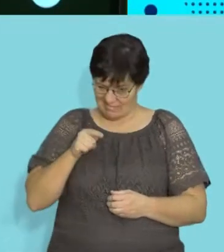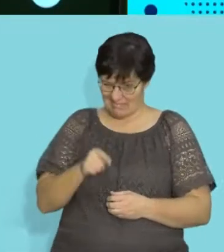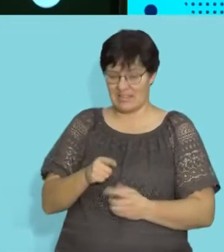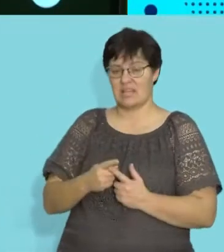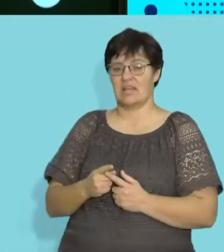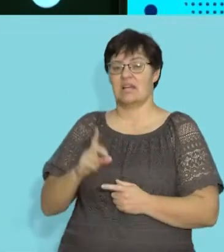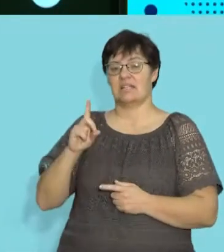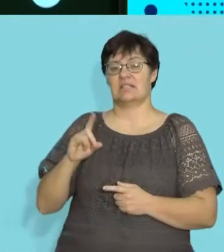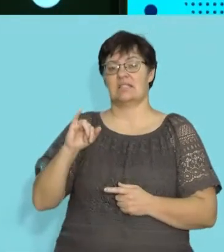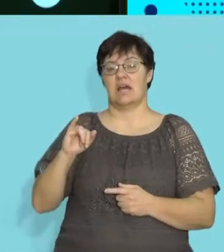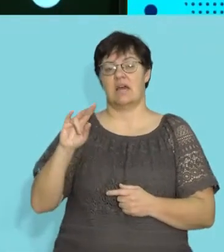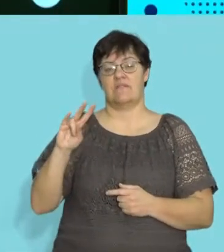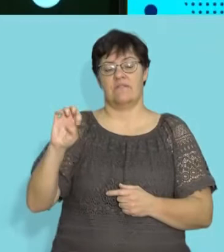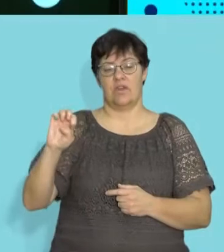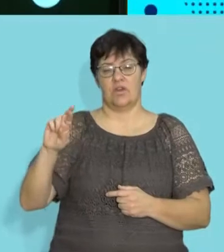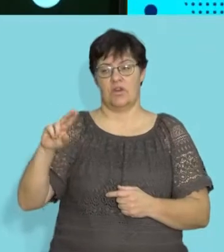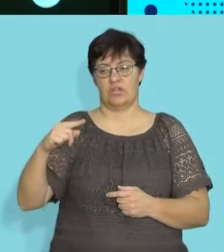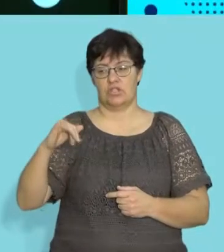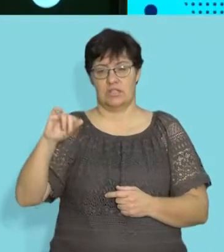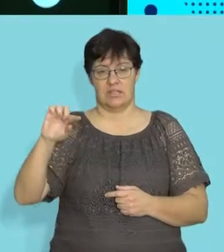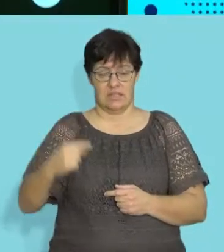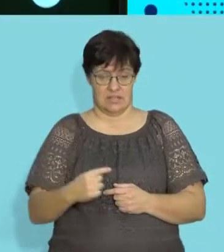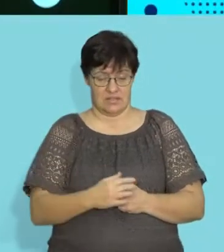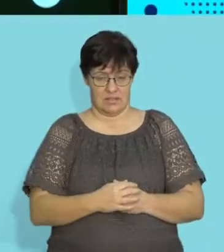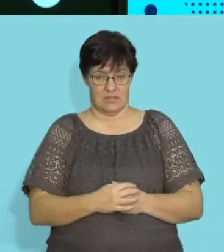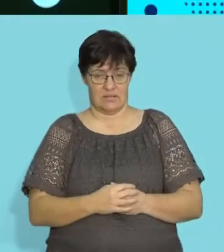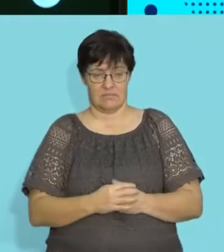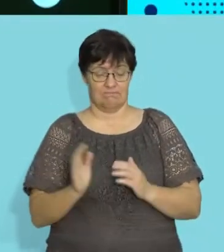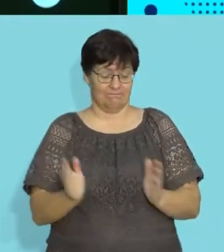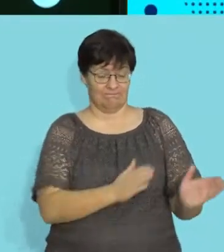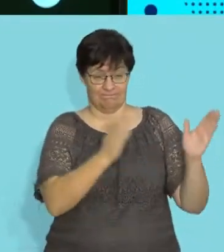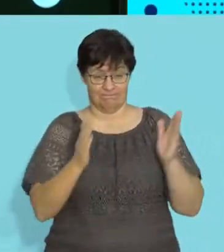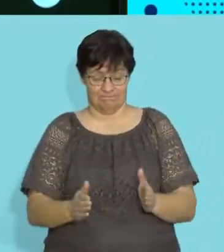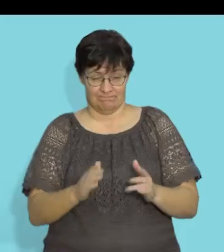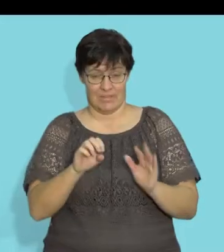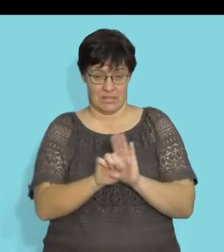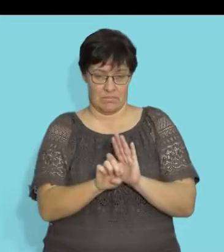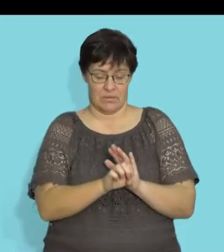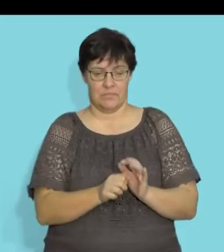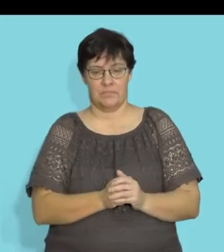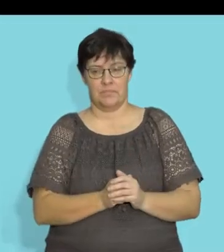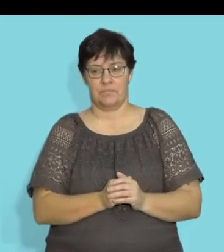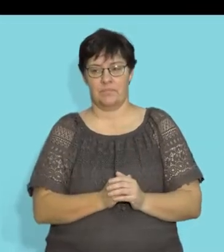is diverging. Let's look at the next example together.